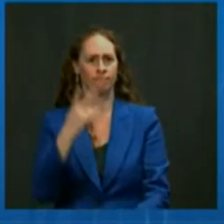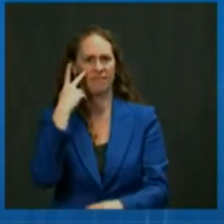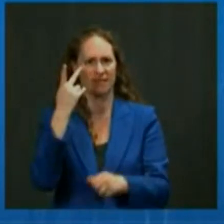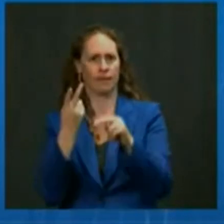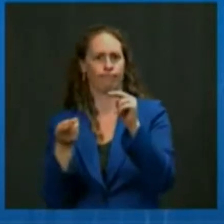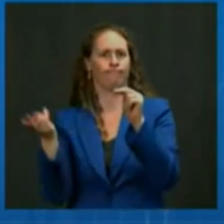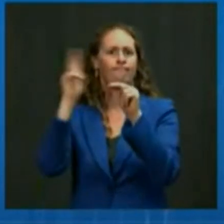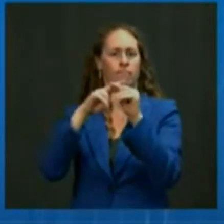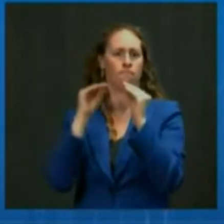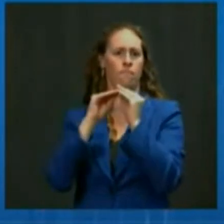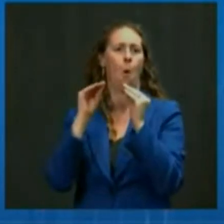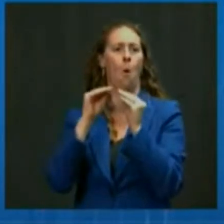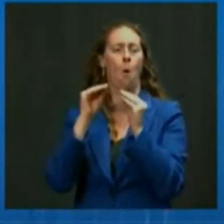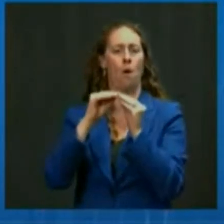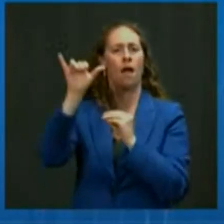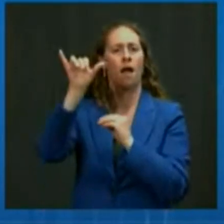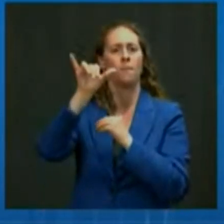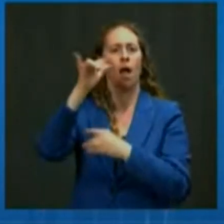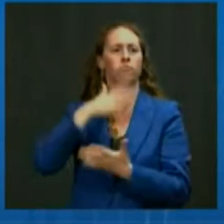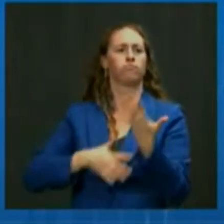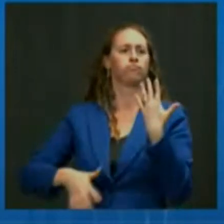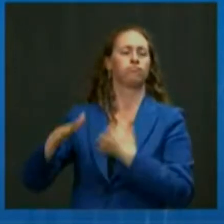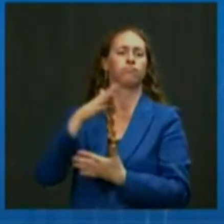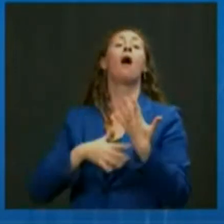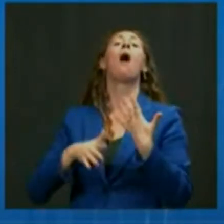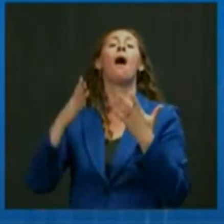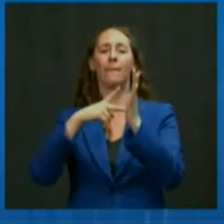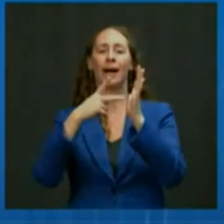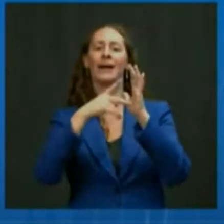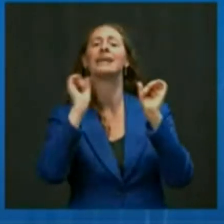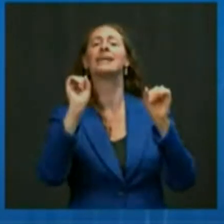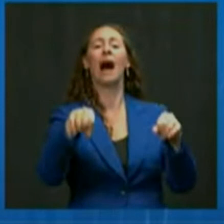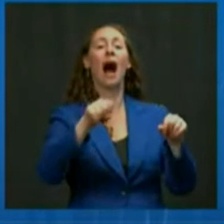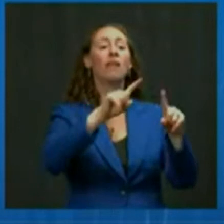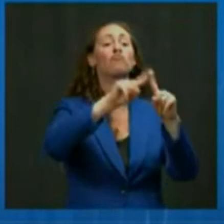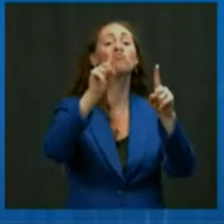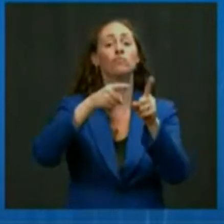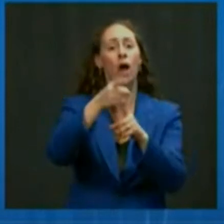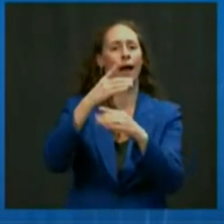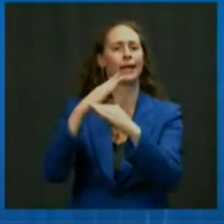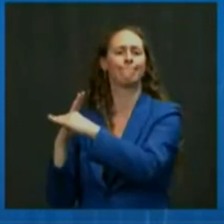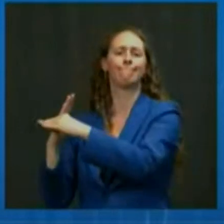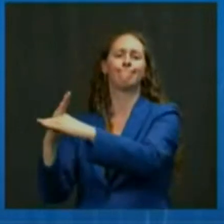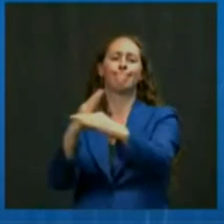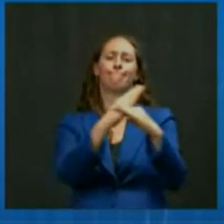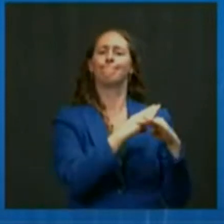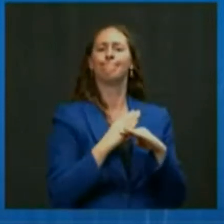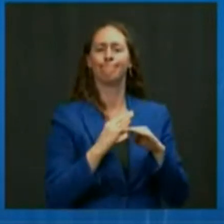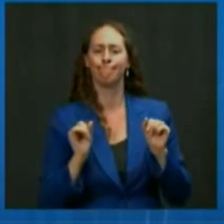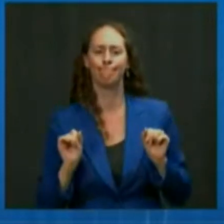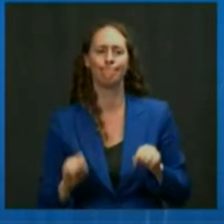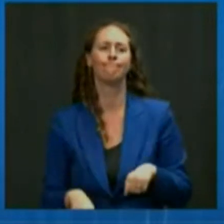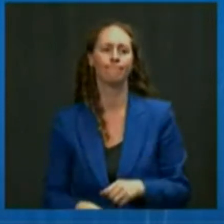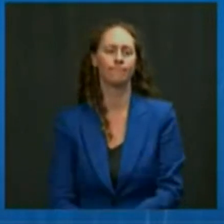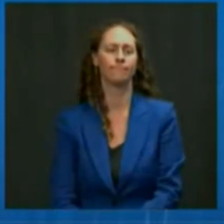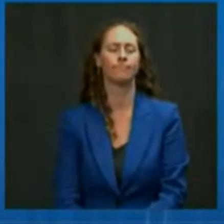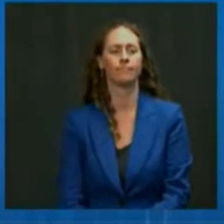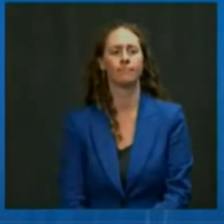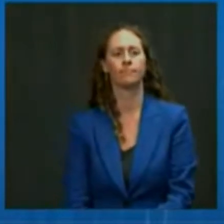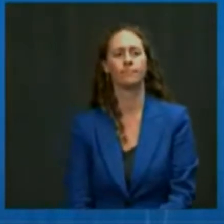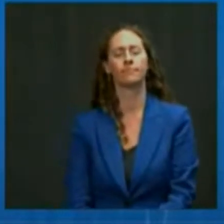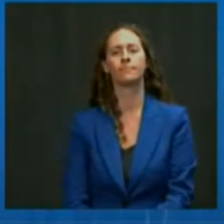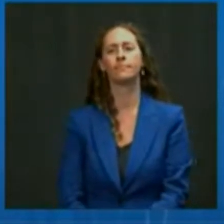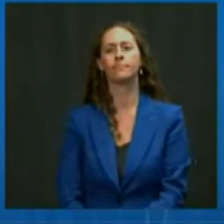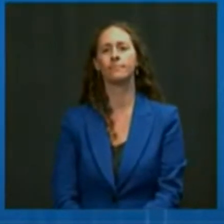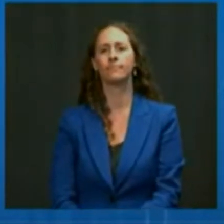against the 614G, the B1351, the P1, and in the Pfizer data, which you expect